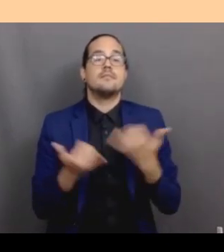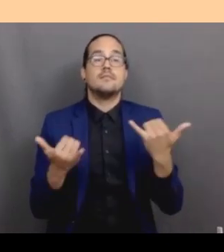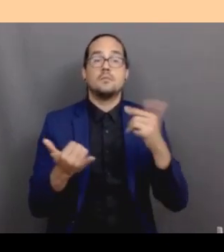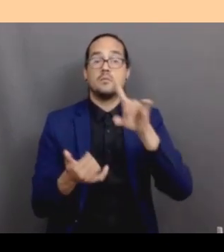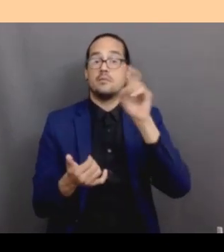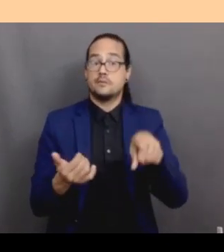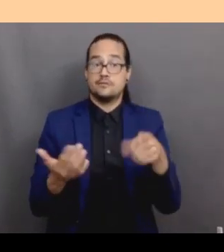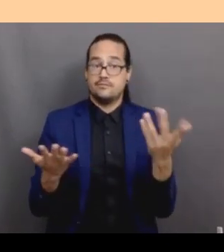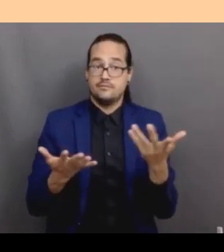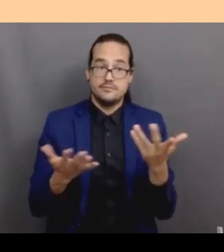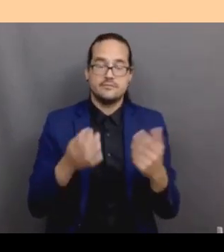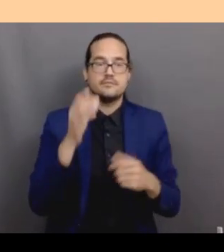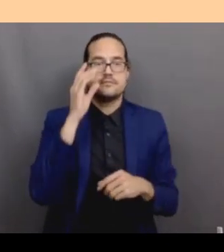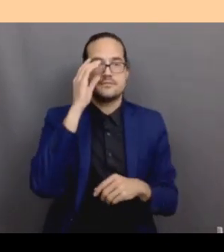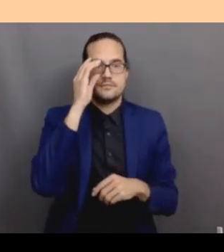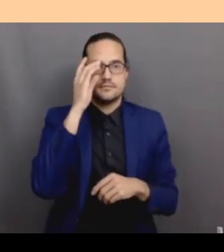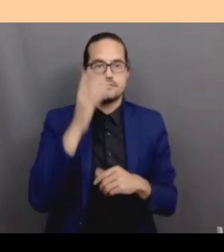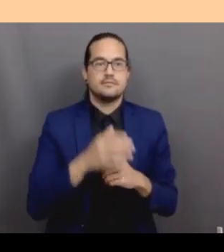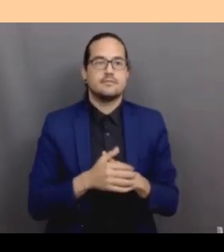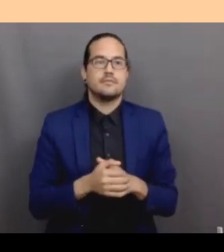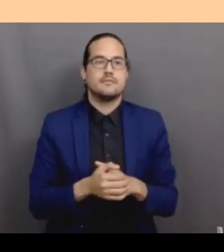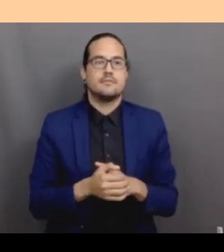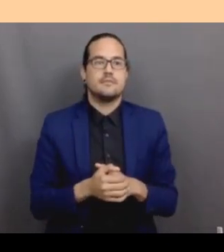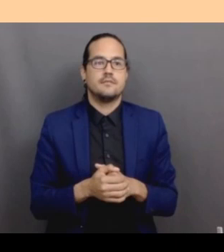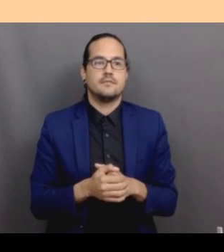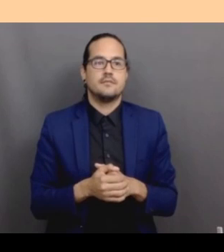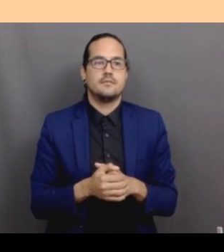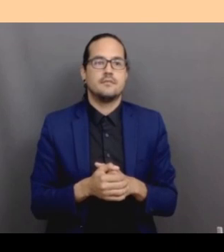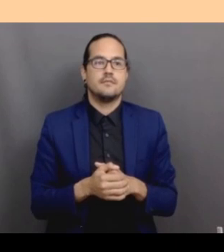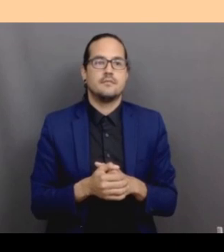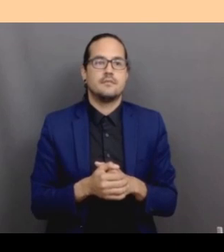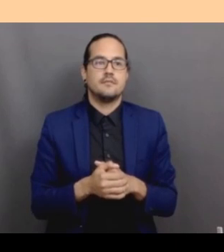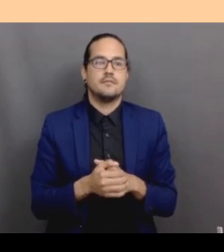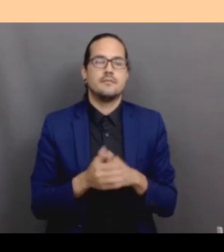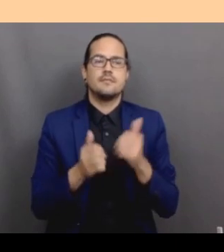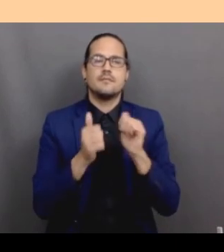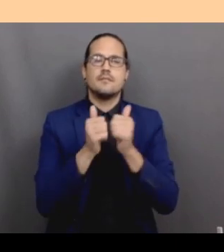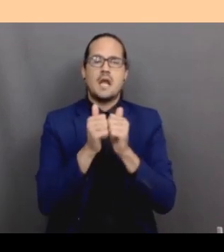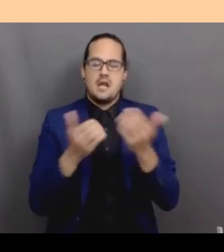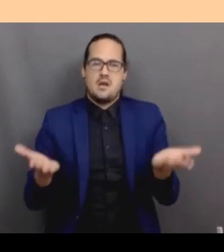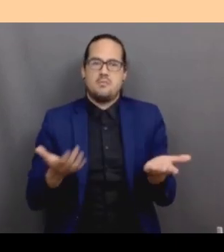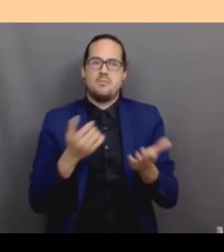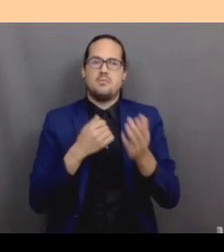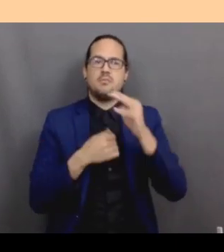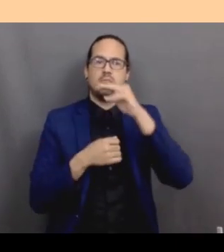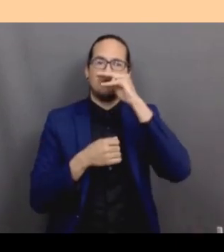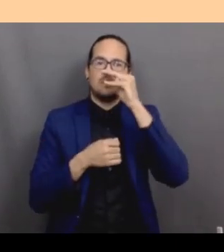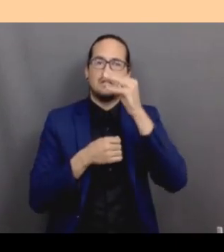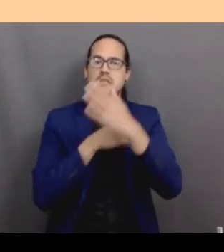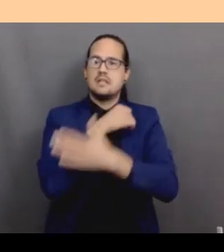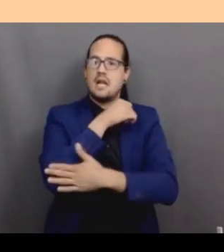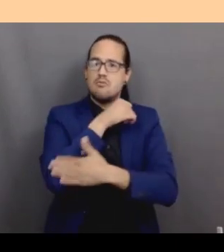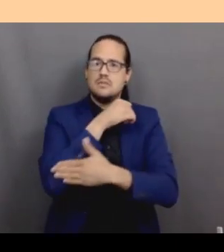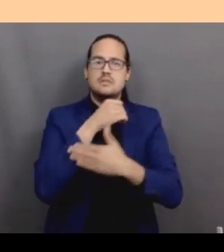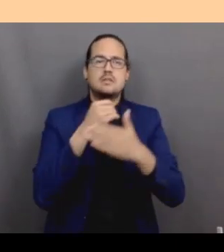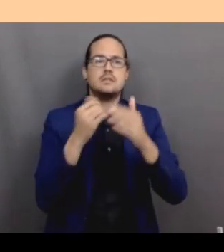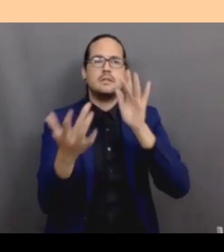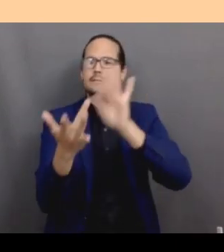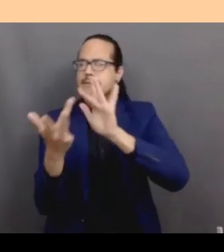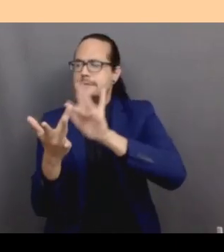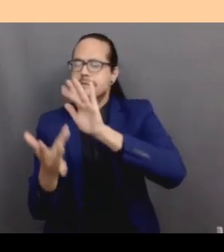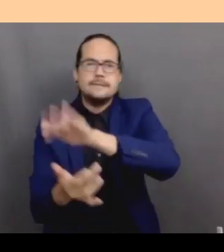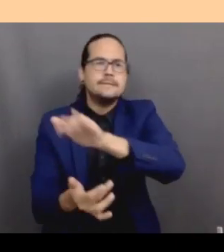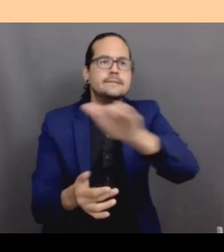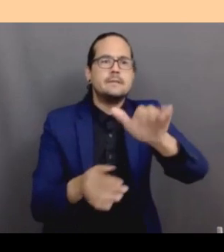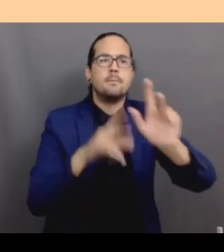in terms of reaching out and finding those individuals that might be at risk of losing their housing, and also those